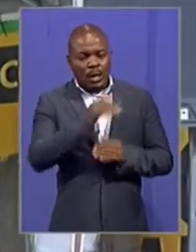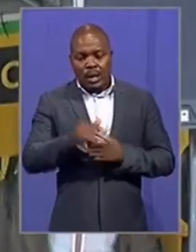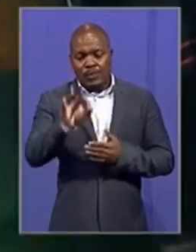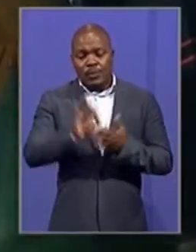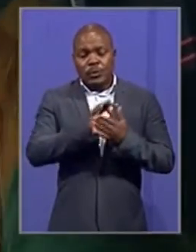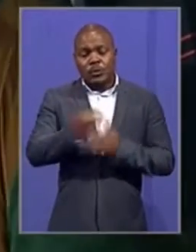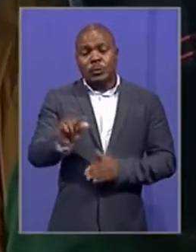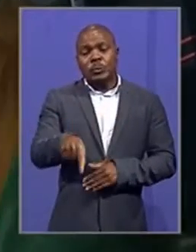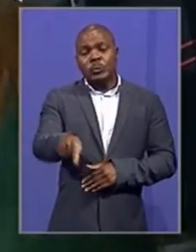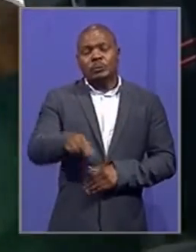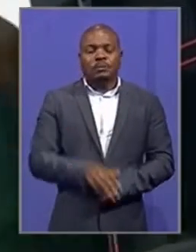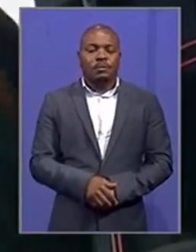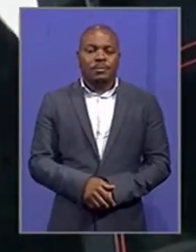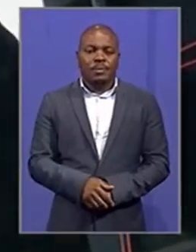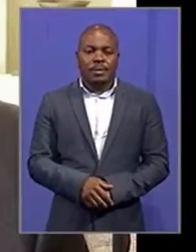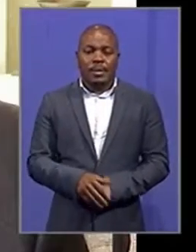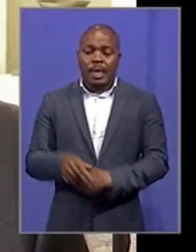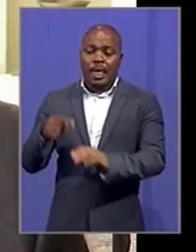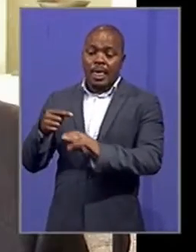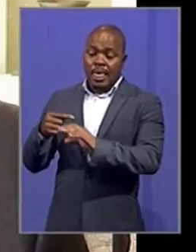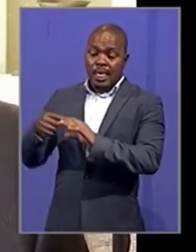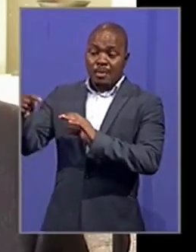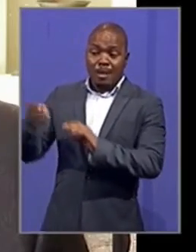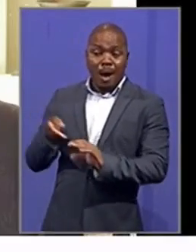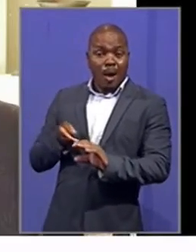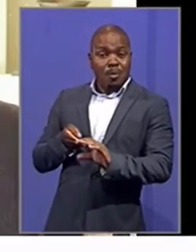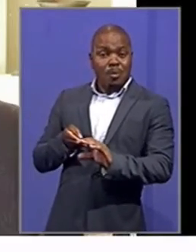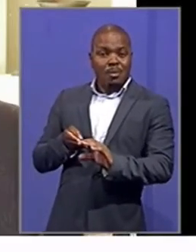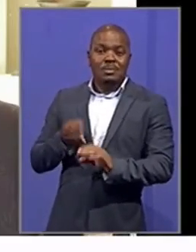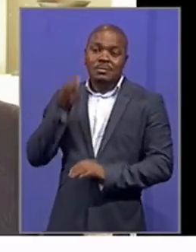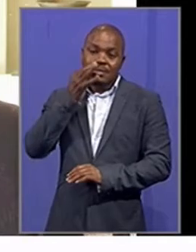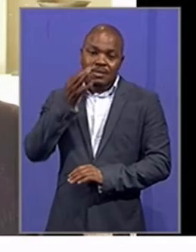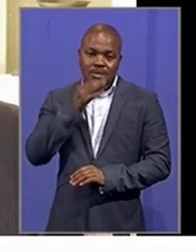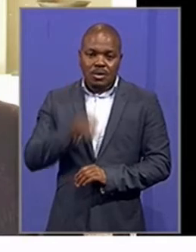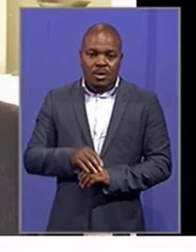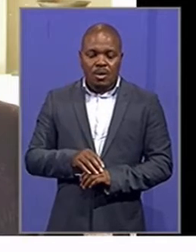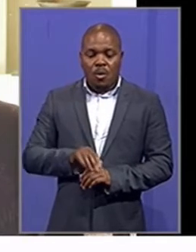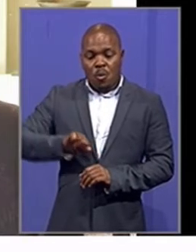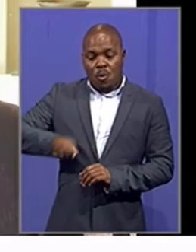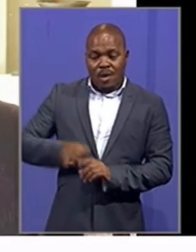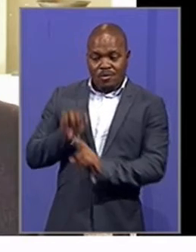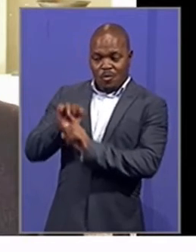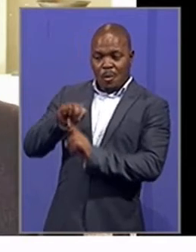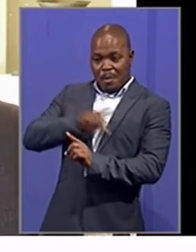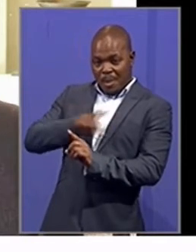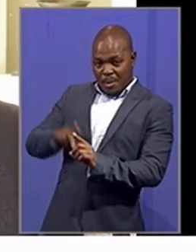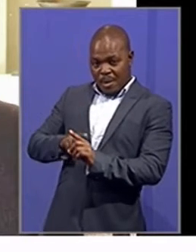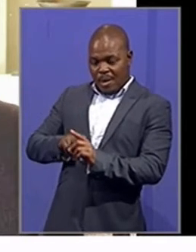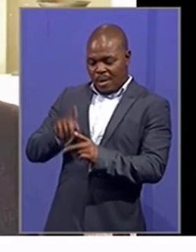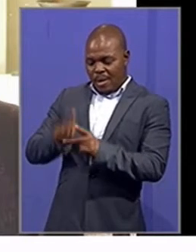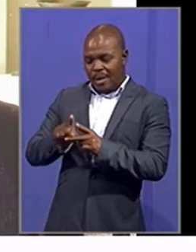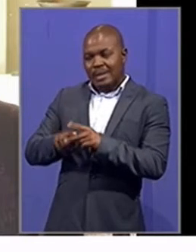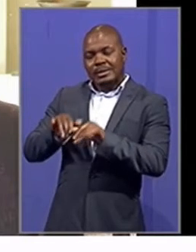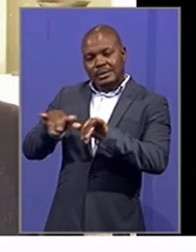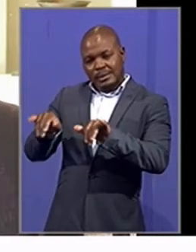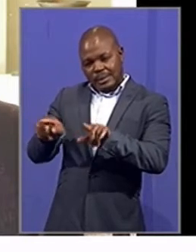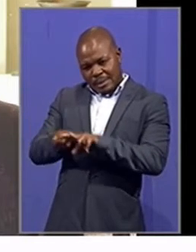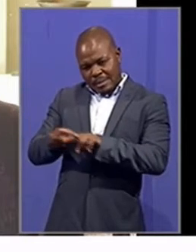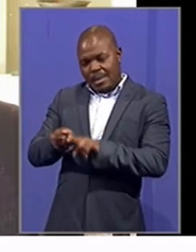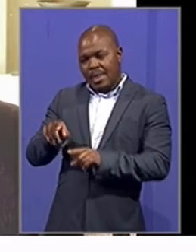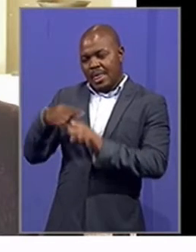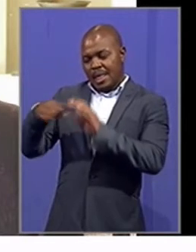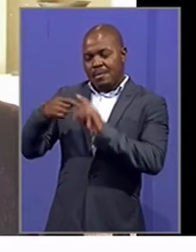bomasepala. There is an email that says the wife, written by the wife of Oscar Mabuyane, and there's a similar email